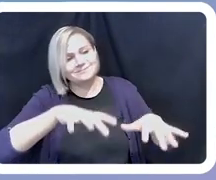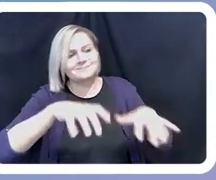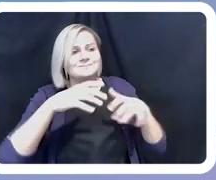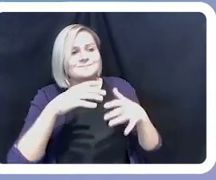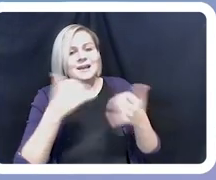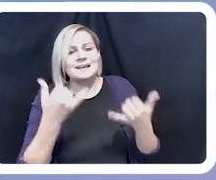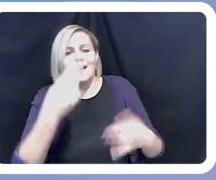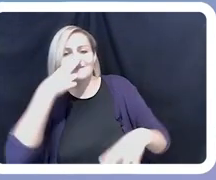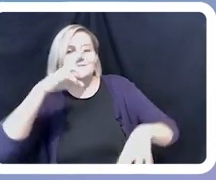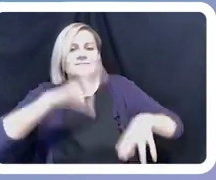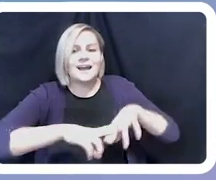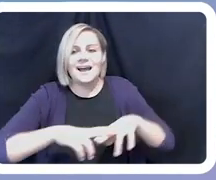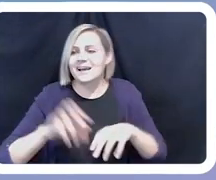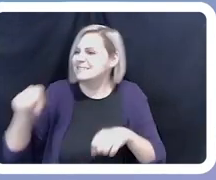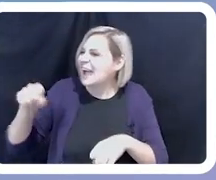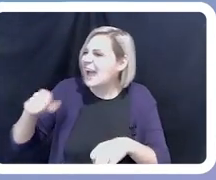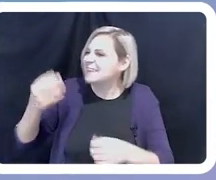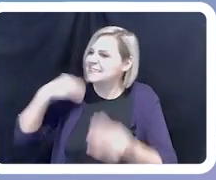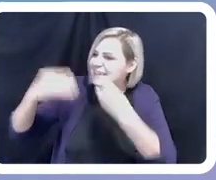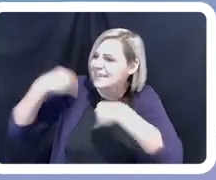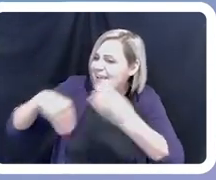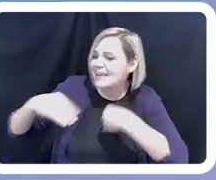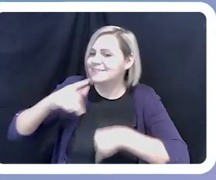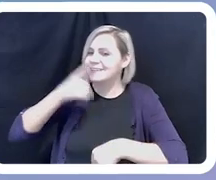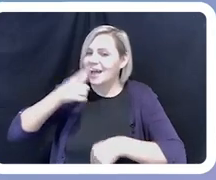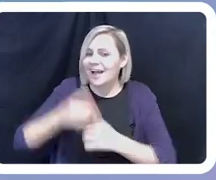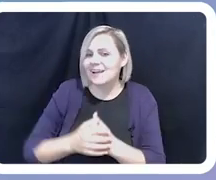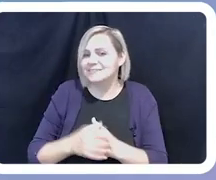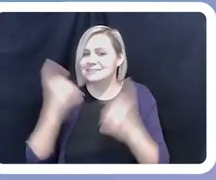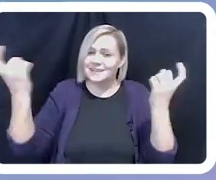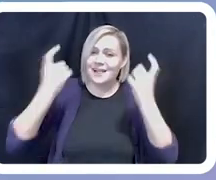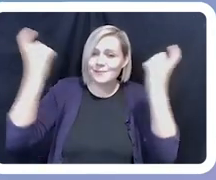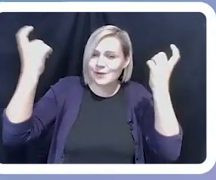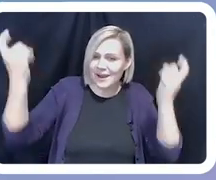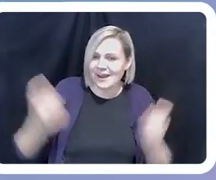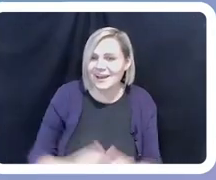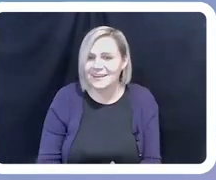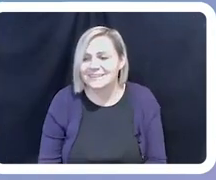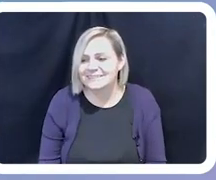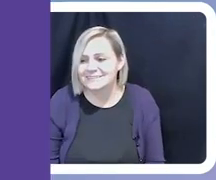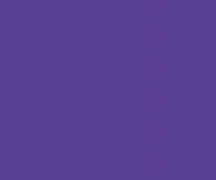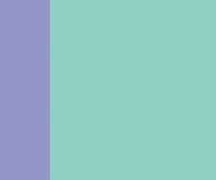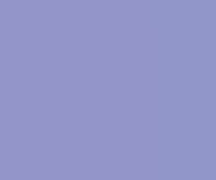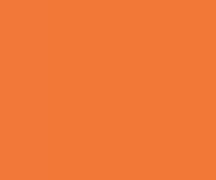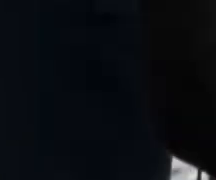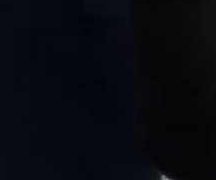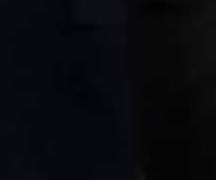Okay. Woo! Now let's have some lunch! Yeah, let's eat, let's have some lunch. Let's eat and celebrate!